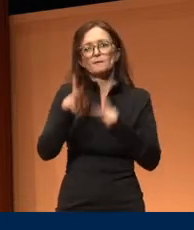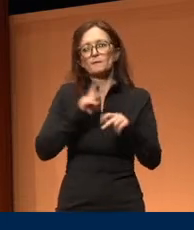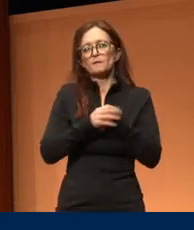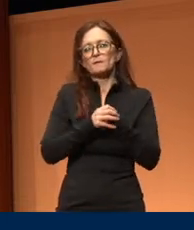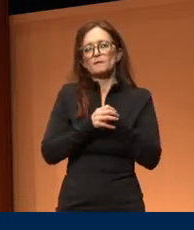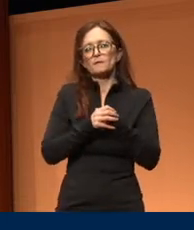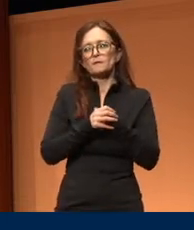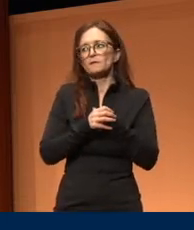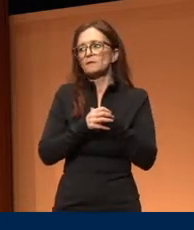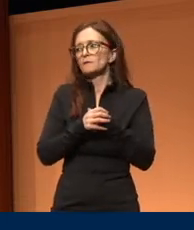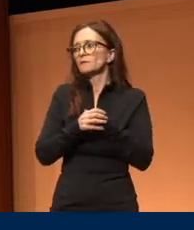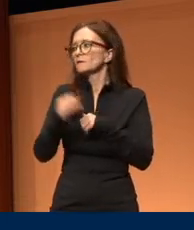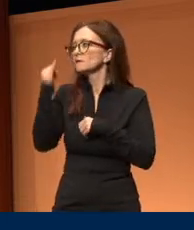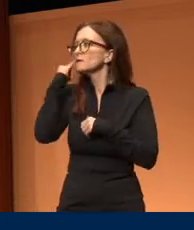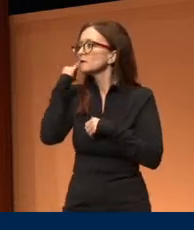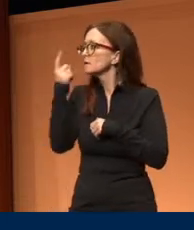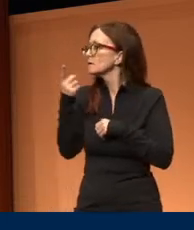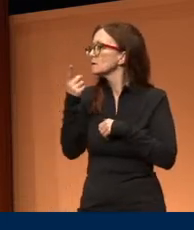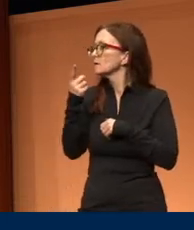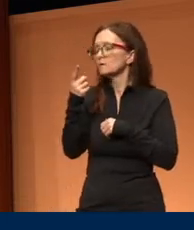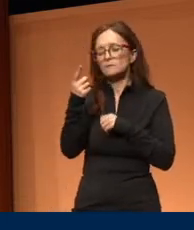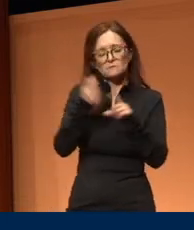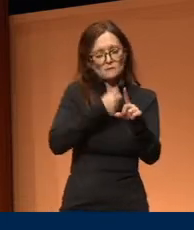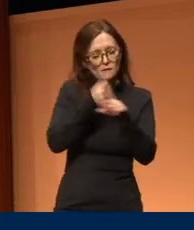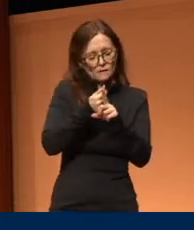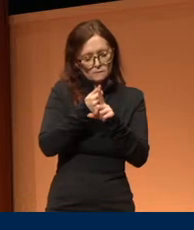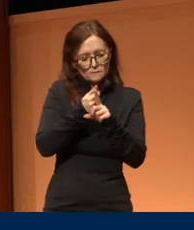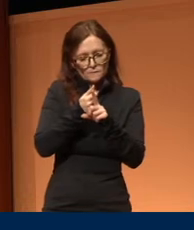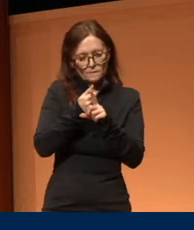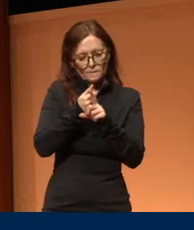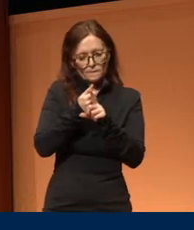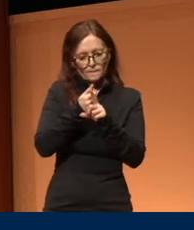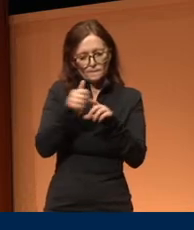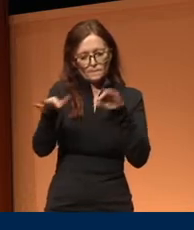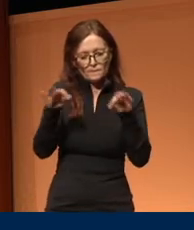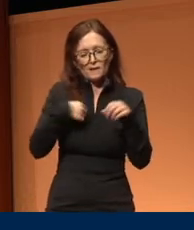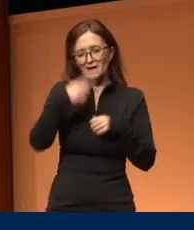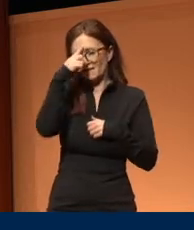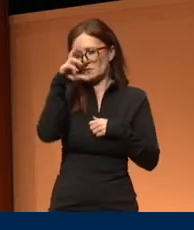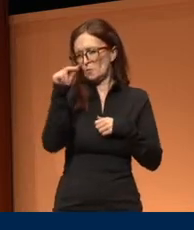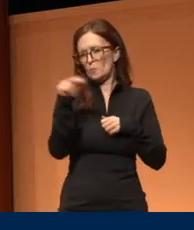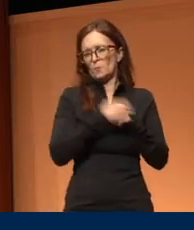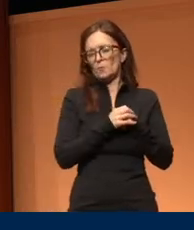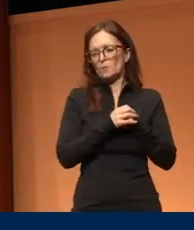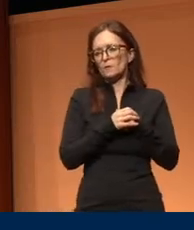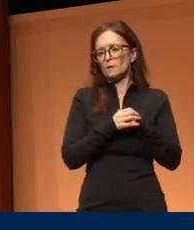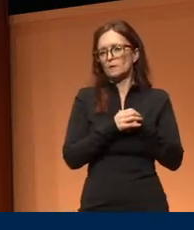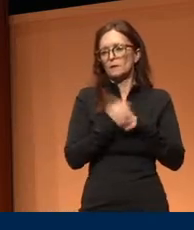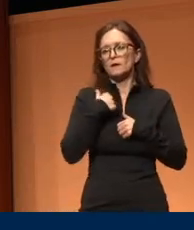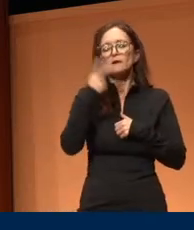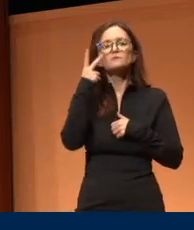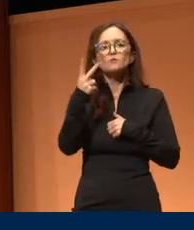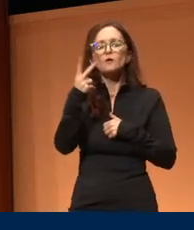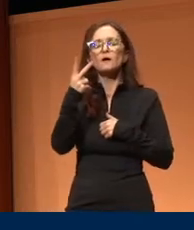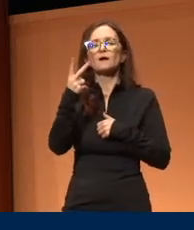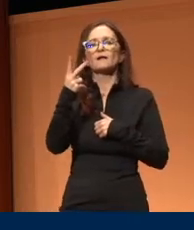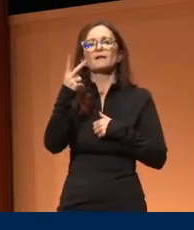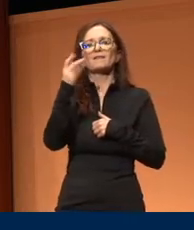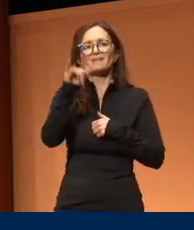if there wasn't this selection bias? I tend to think not, because I saw the kind of